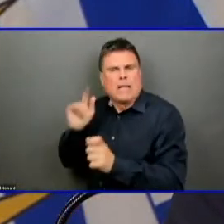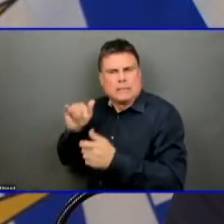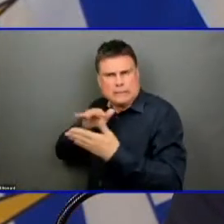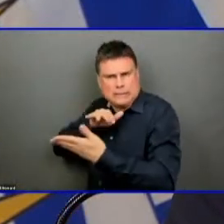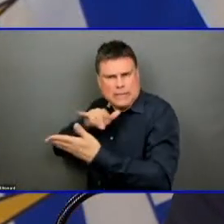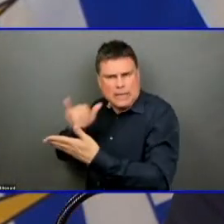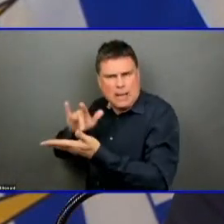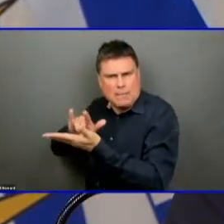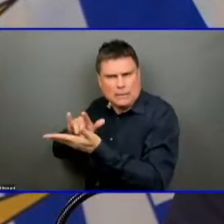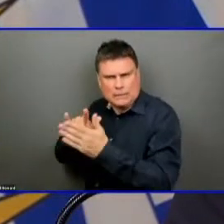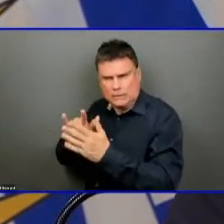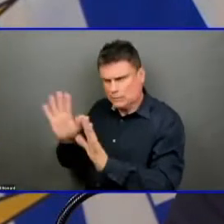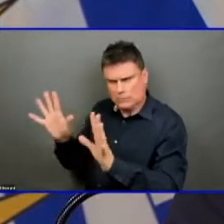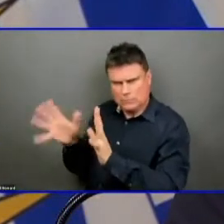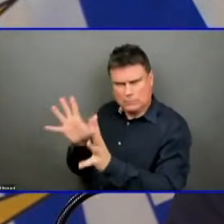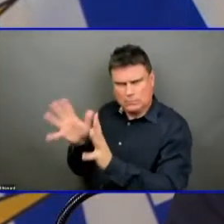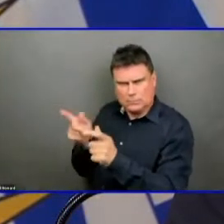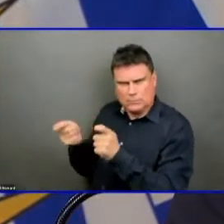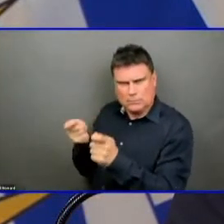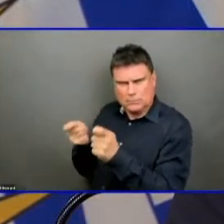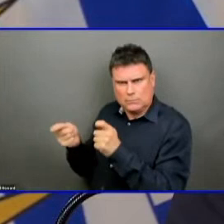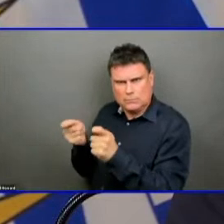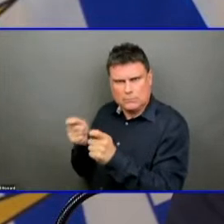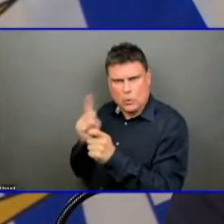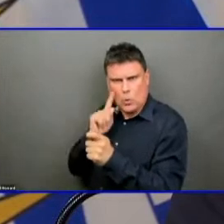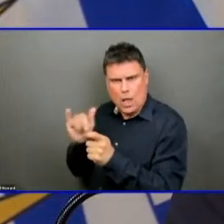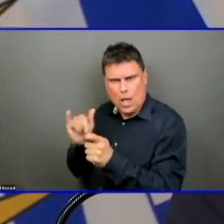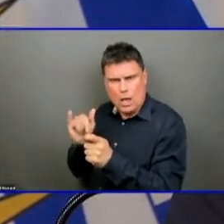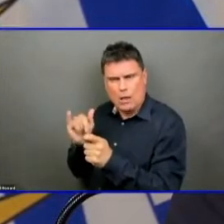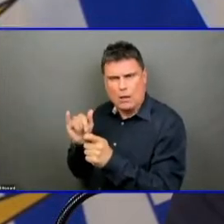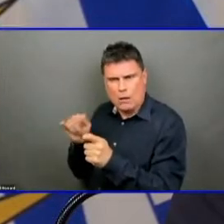know they've enrolled a number of people, but are having some challenges.